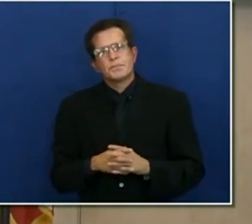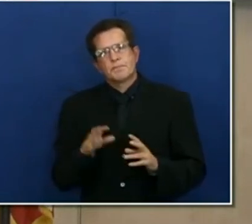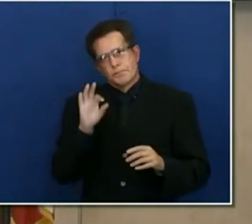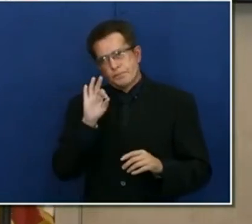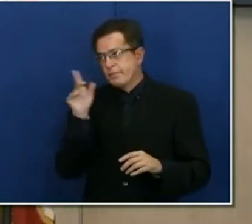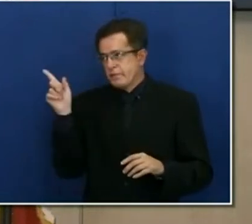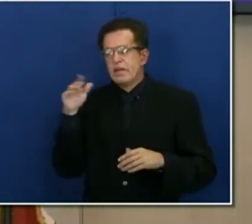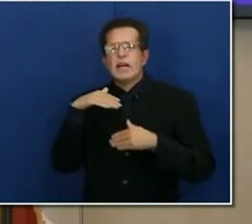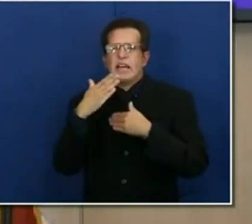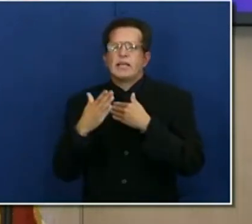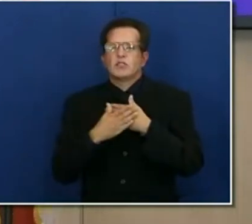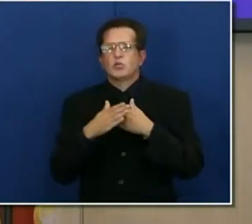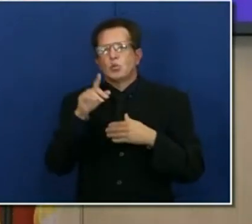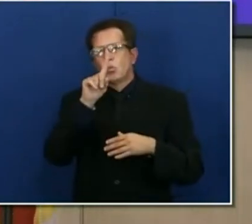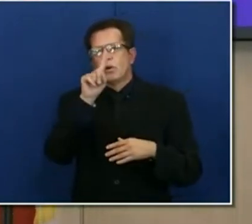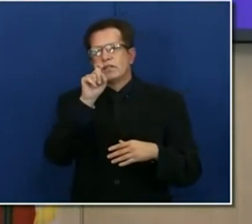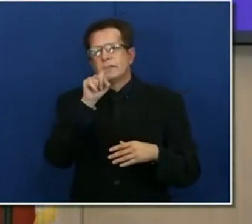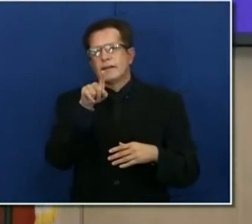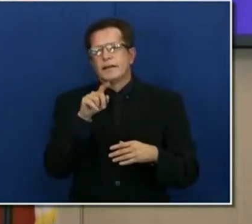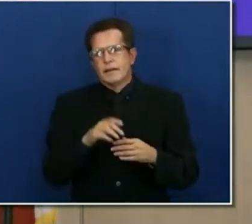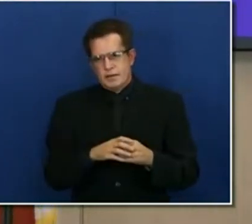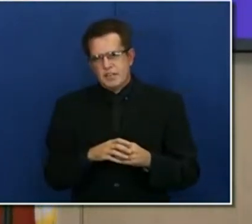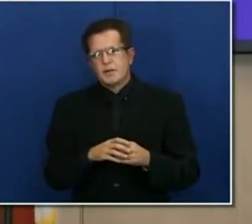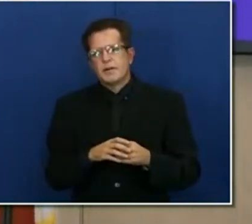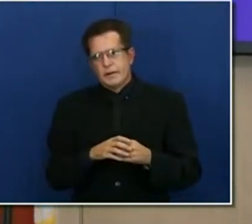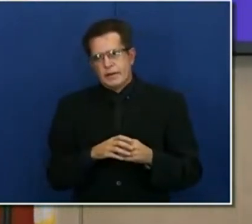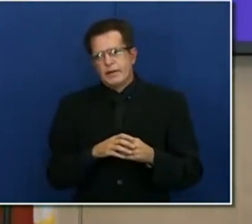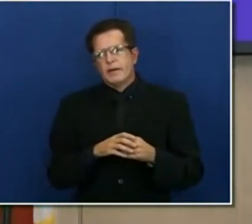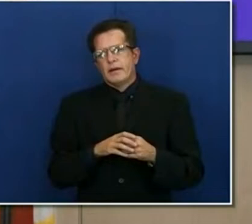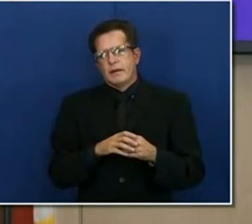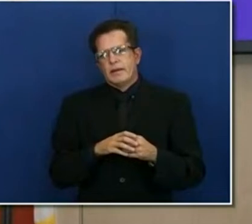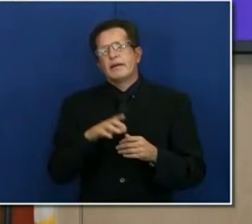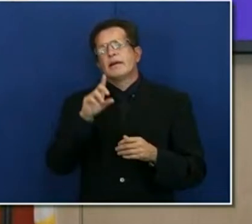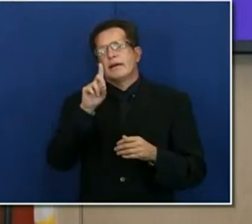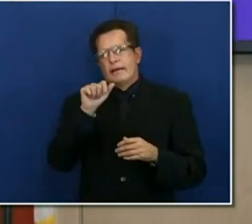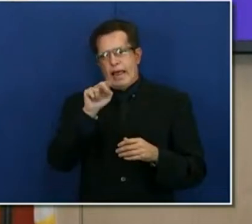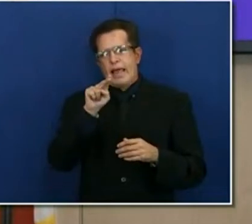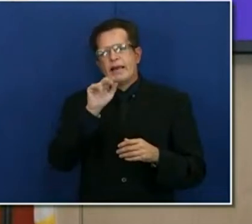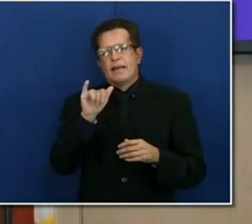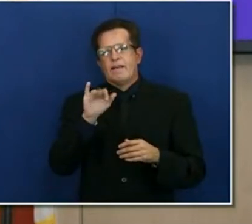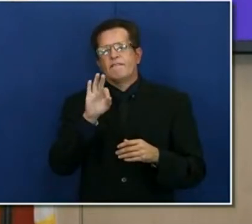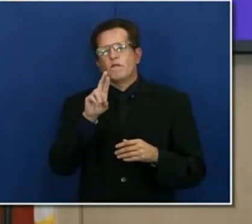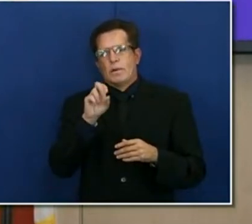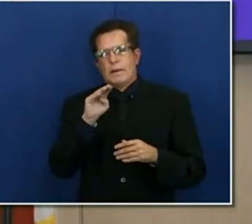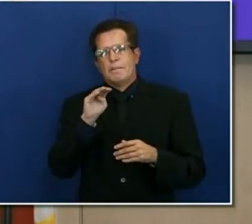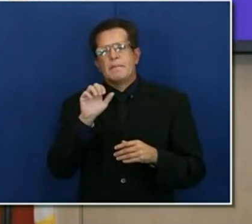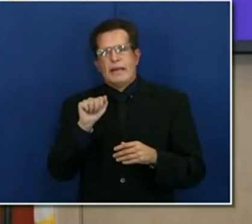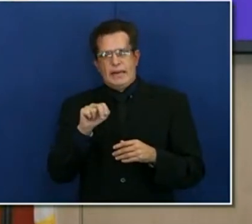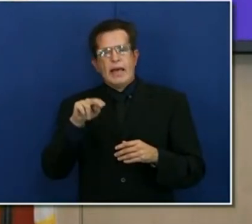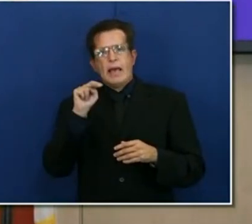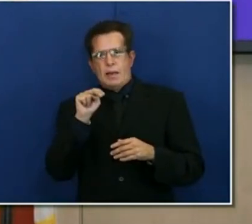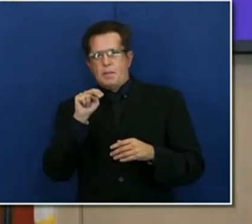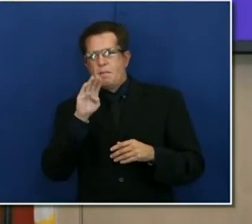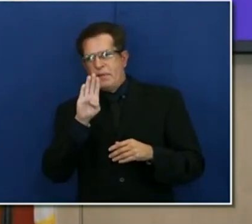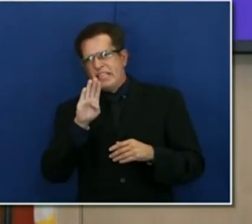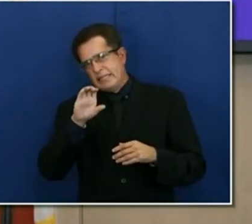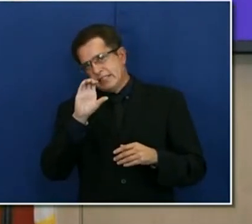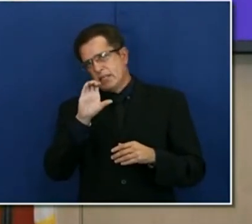Okay, we'll go to the next question. Yes, this question is from Danny Freeman with NBC7.